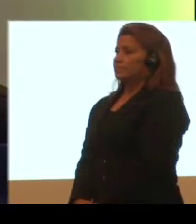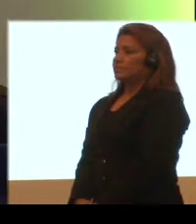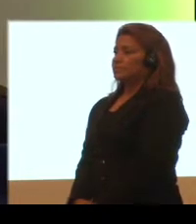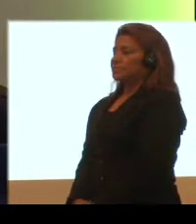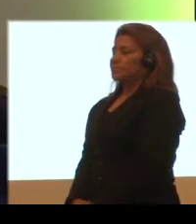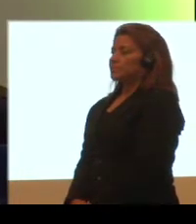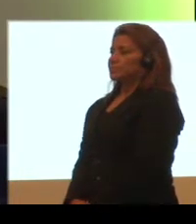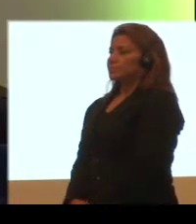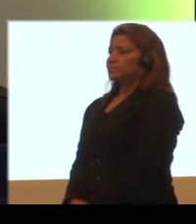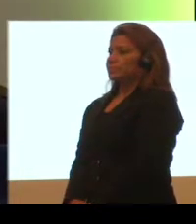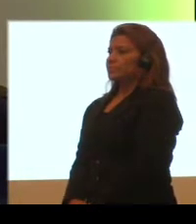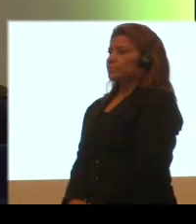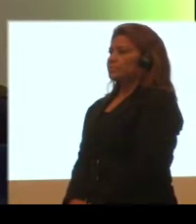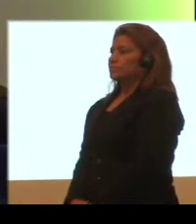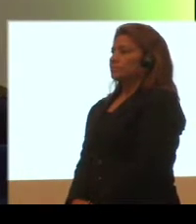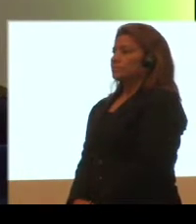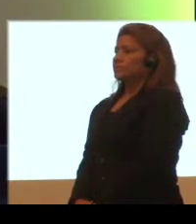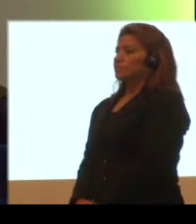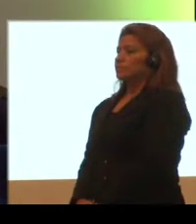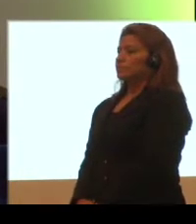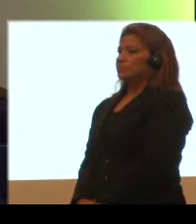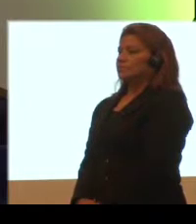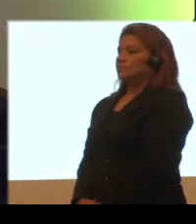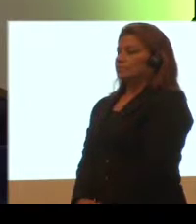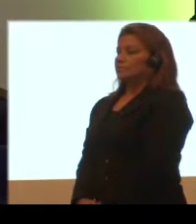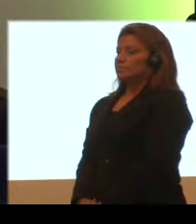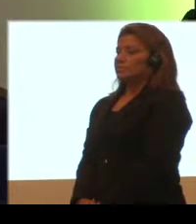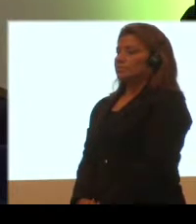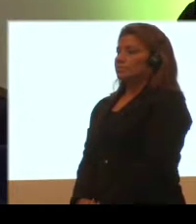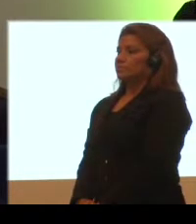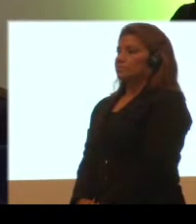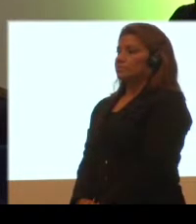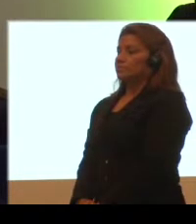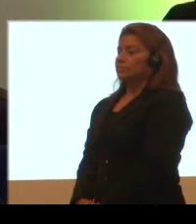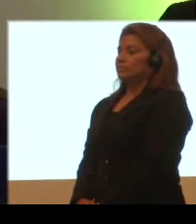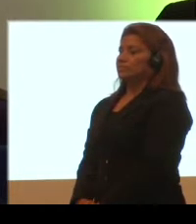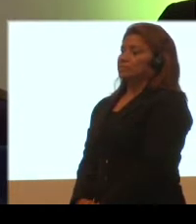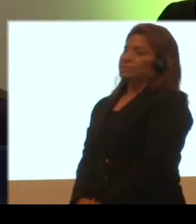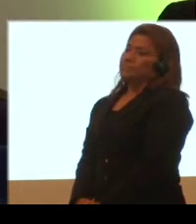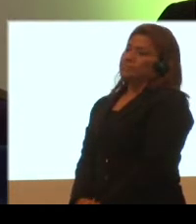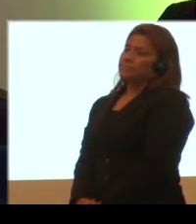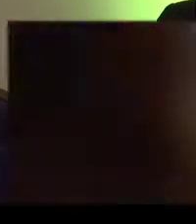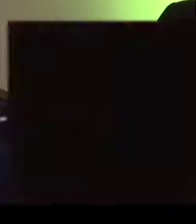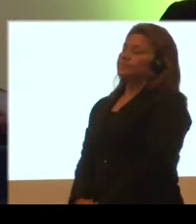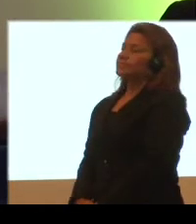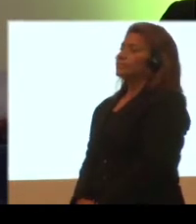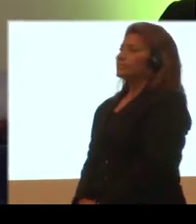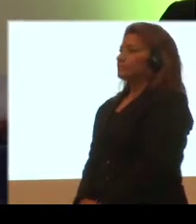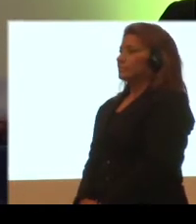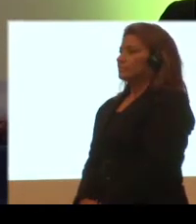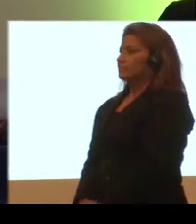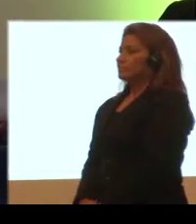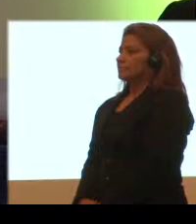any help, we are here to assist you. I'm sorry I don't speak French, but I hope you can understand